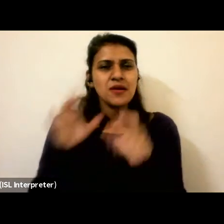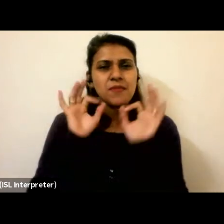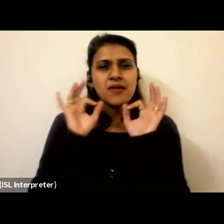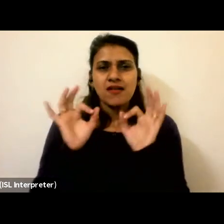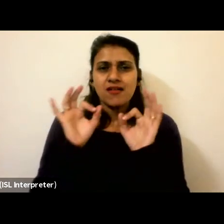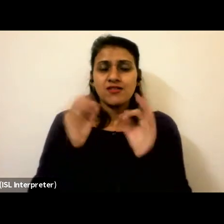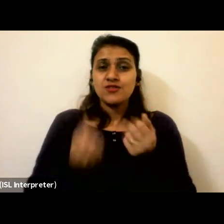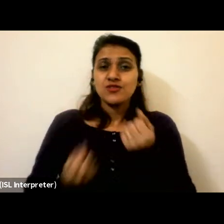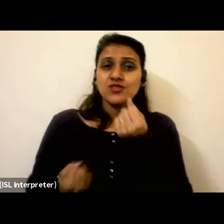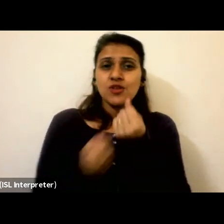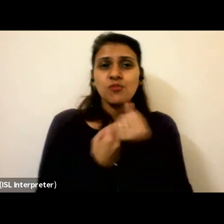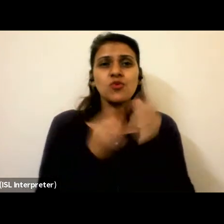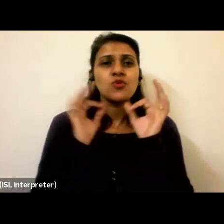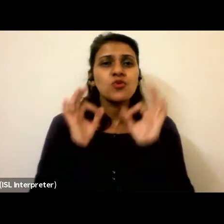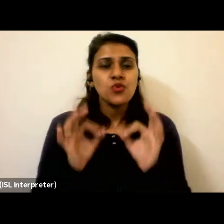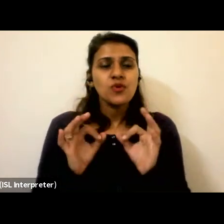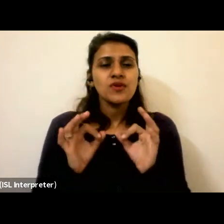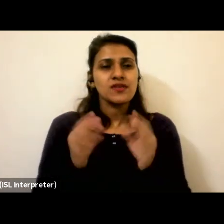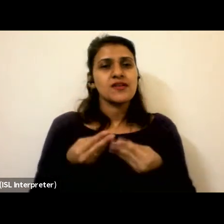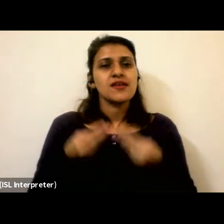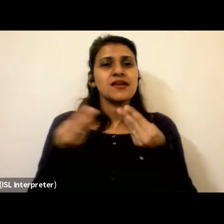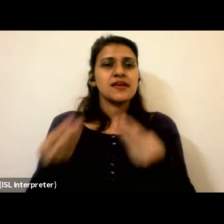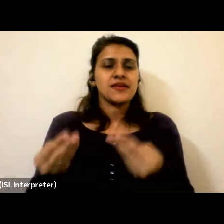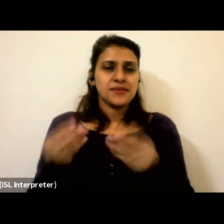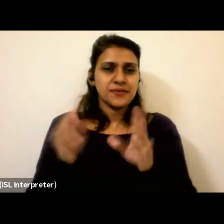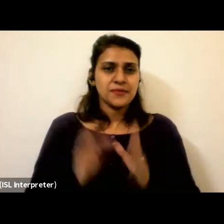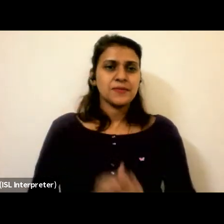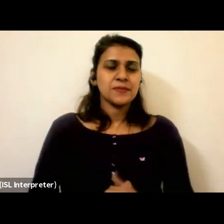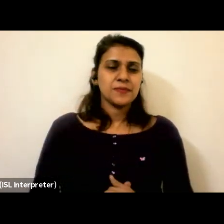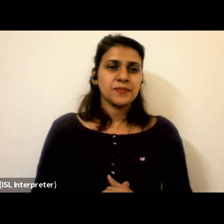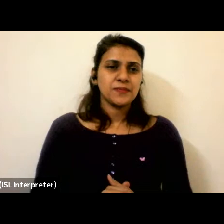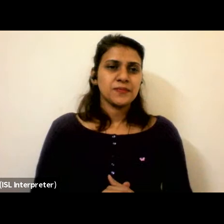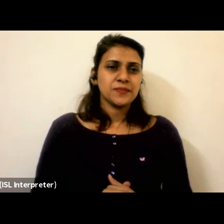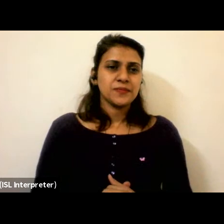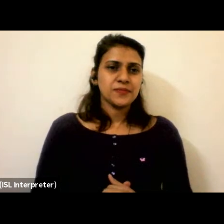support and accommodation.